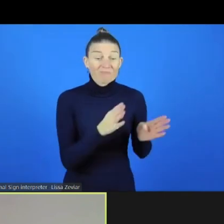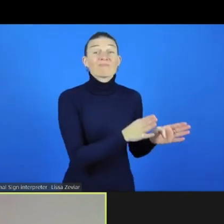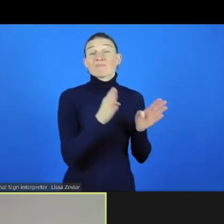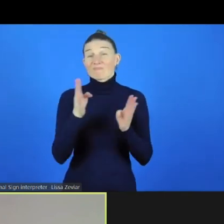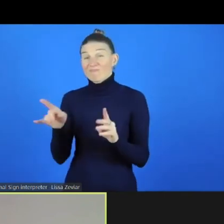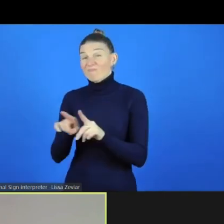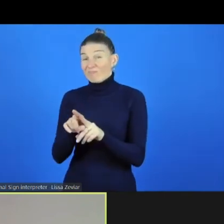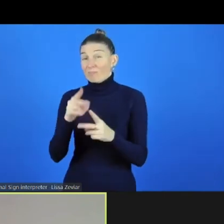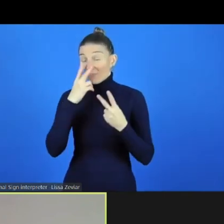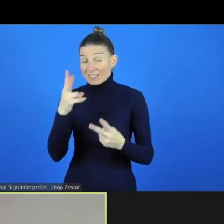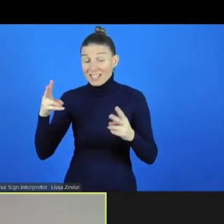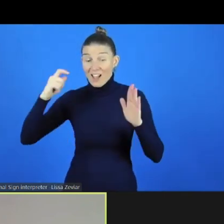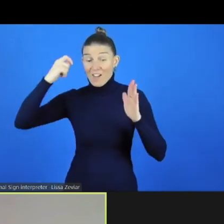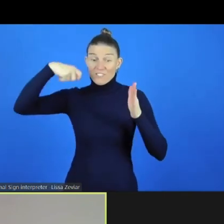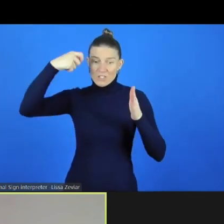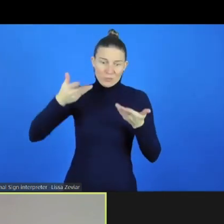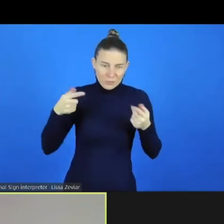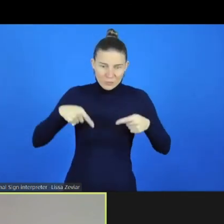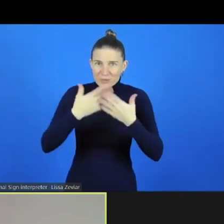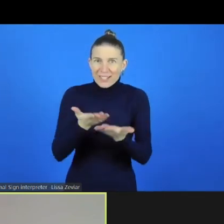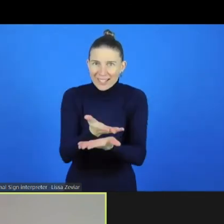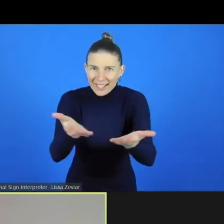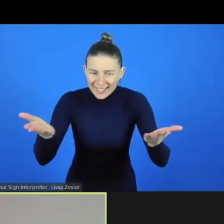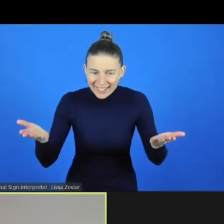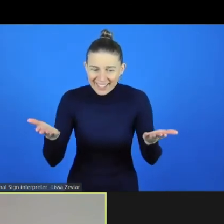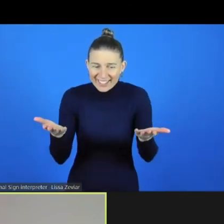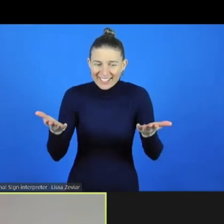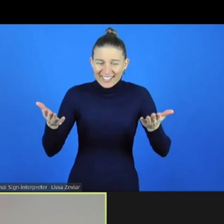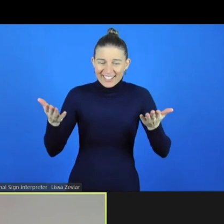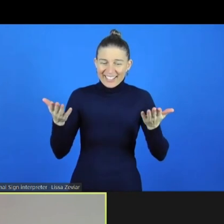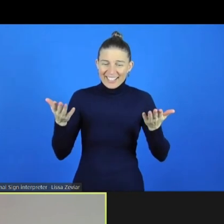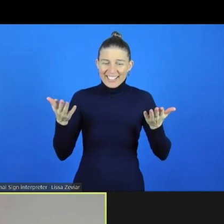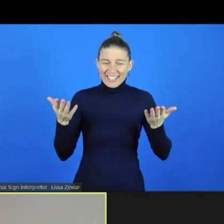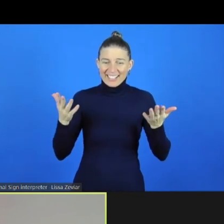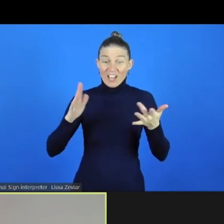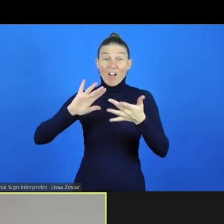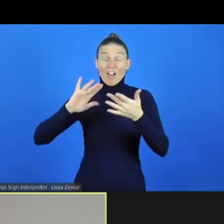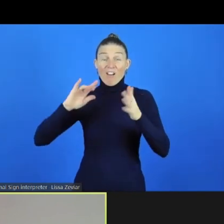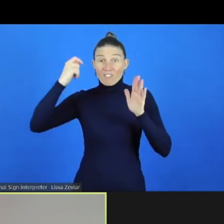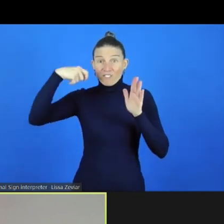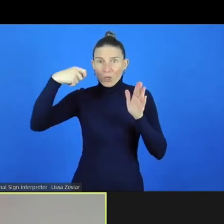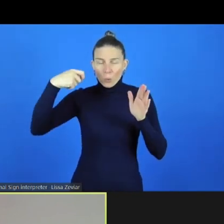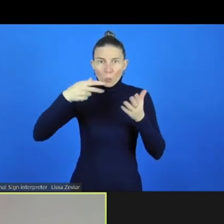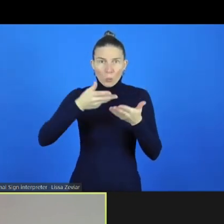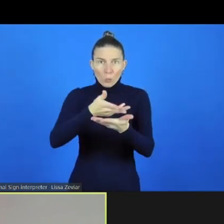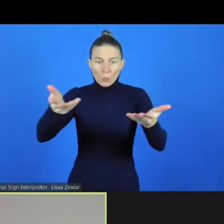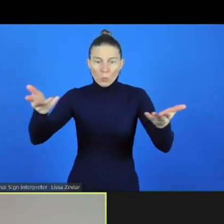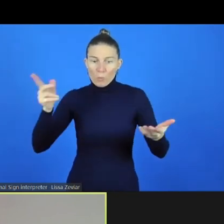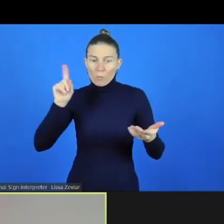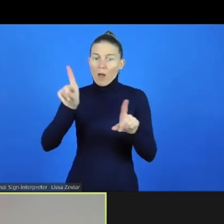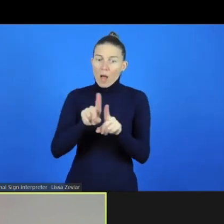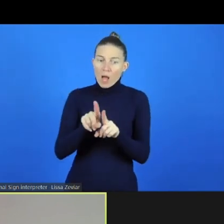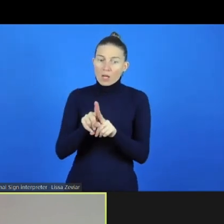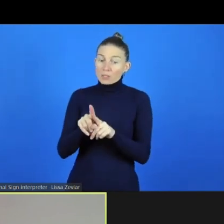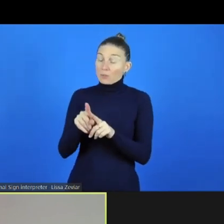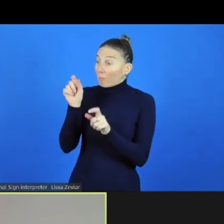quickly. So, you know, we're here today at Zero Project on video and not in person. What that did is it forced people with